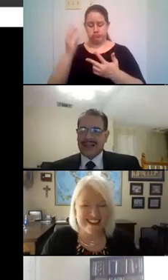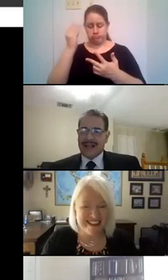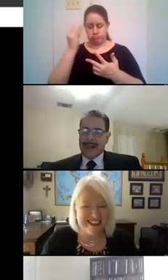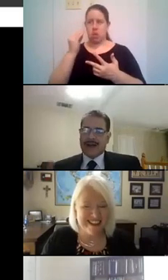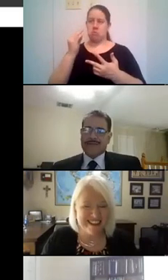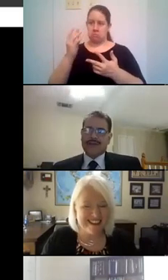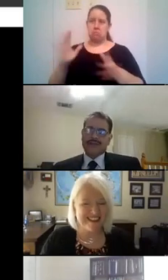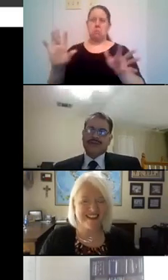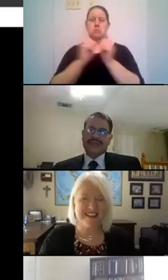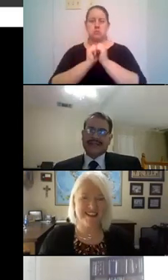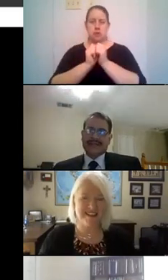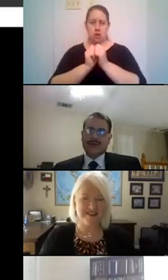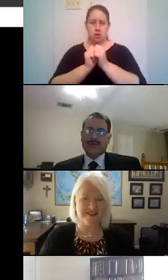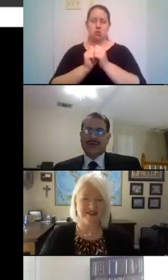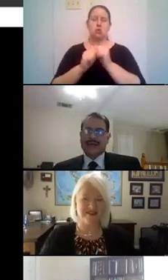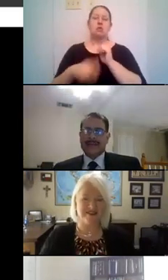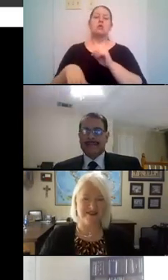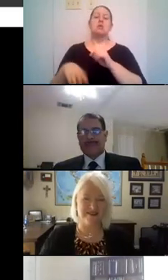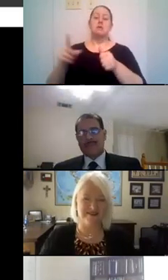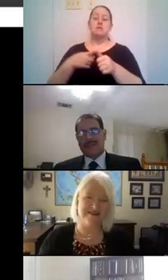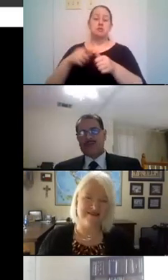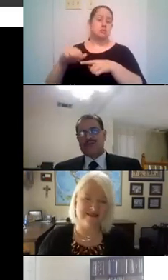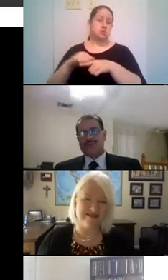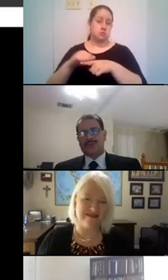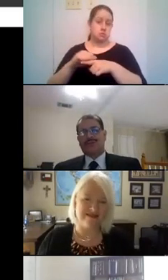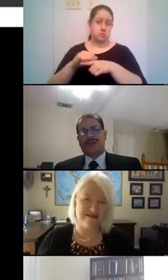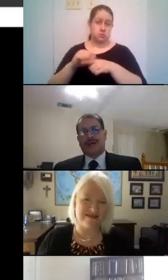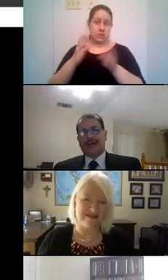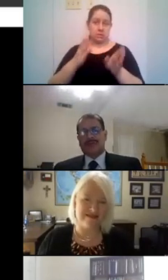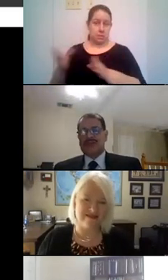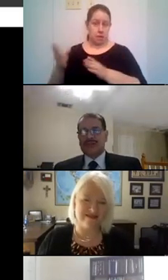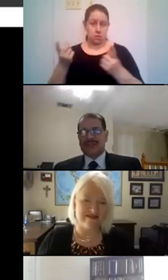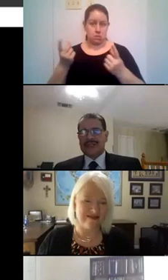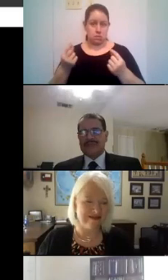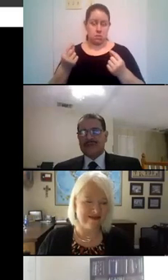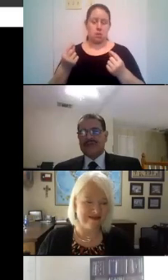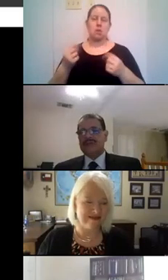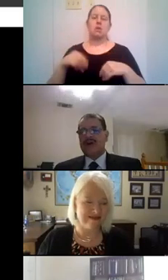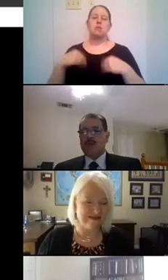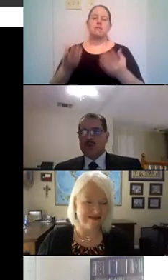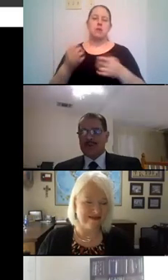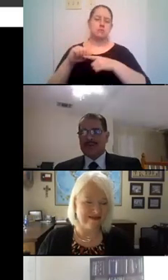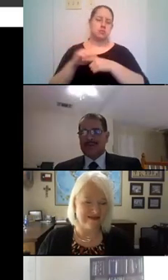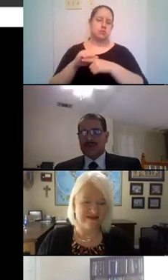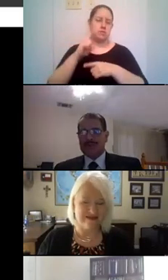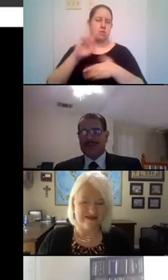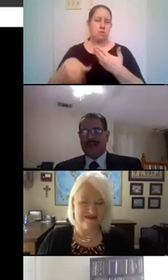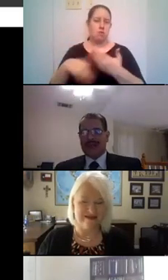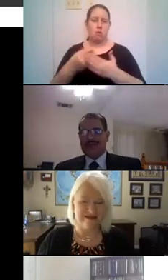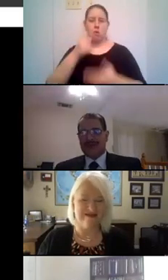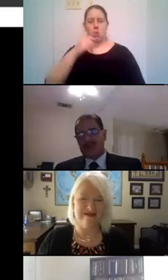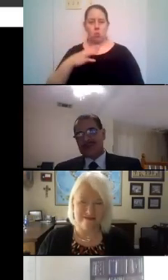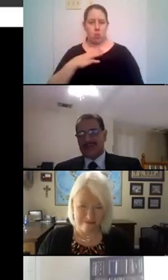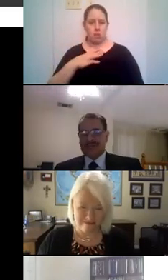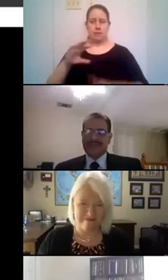plan. Our first training plan was to provide training for an all-women